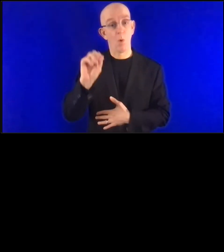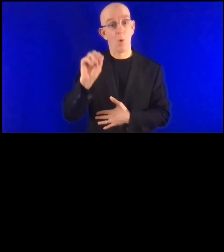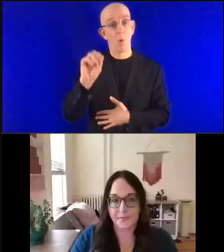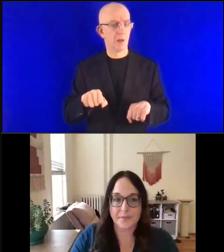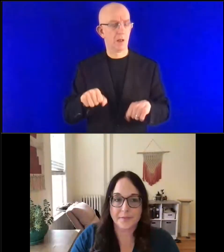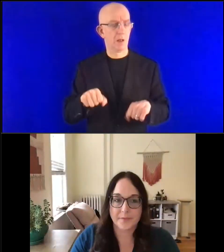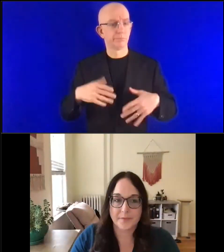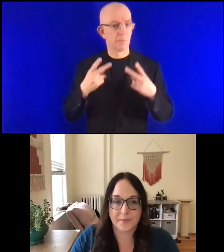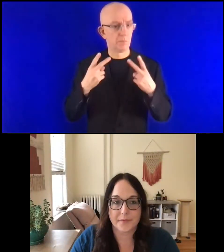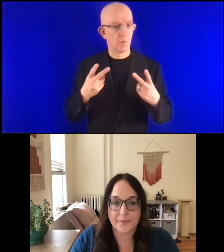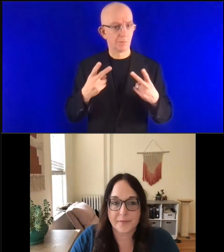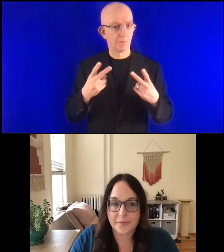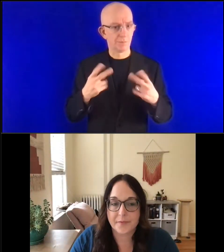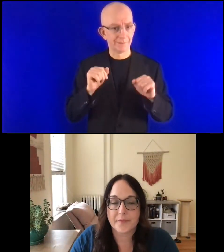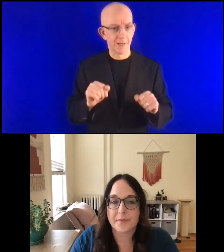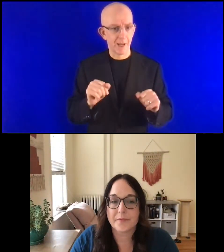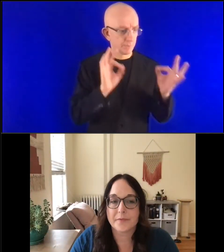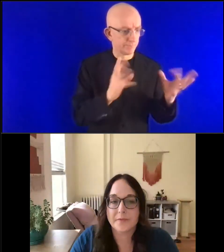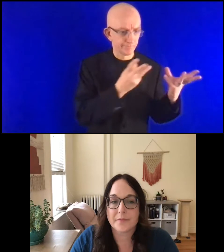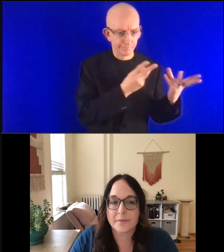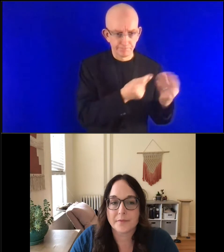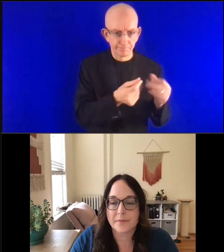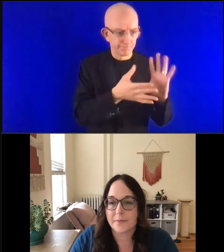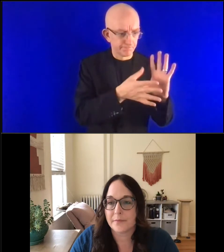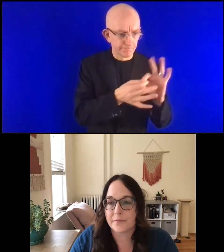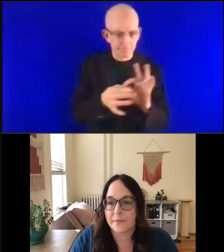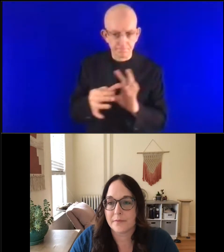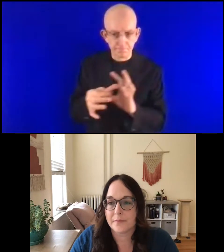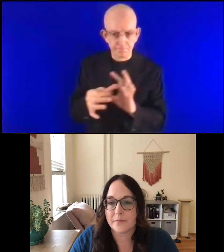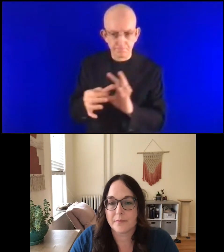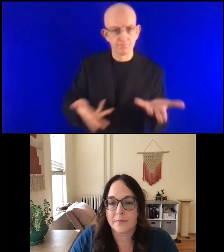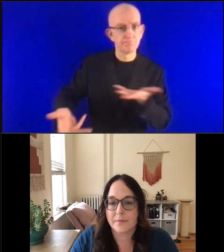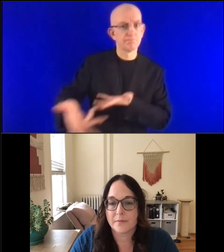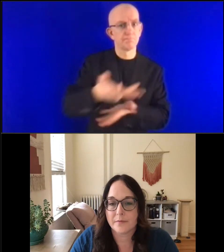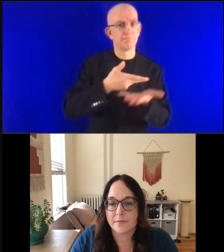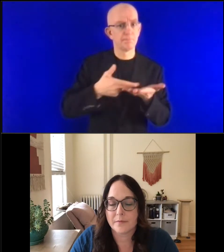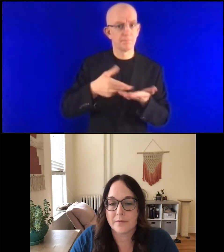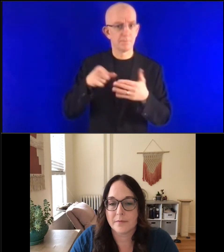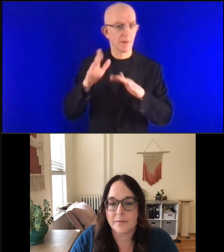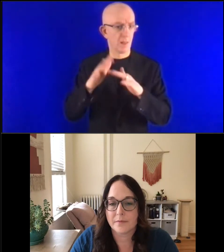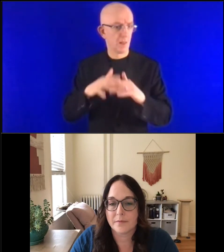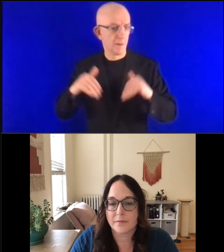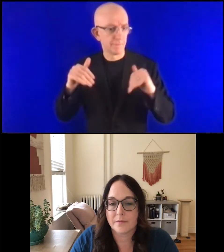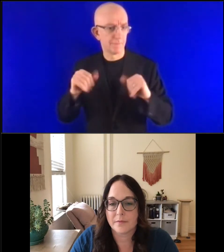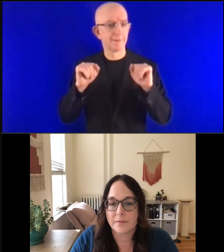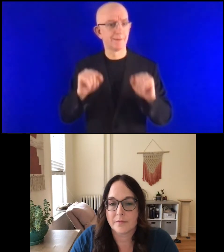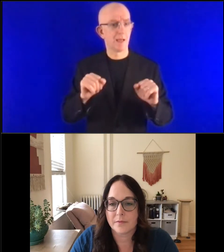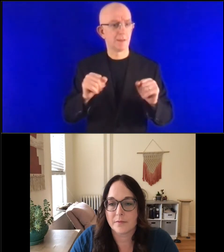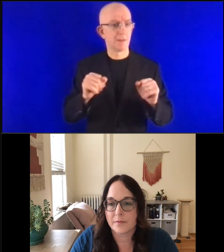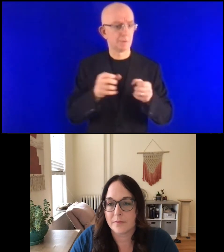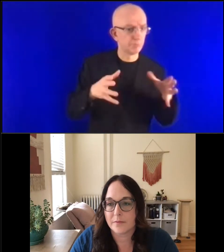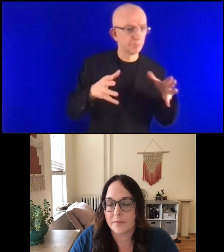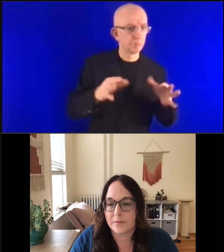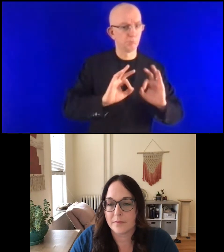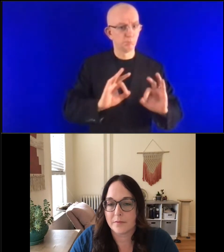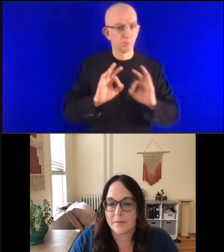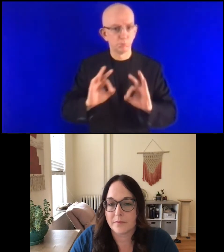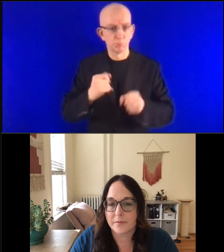of task force or workforce among the government and among the